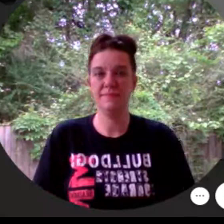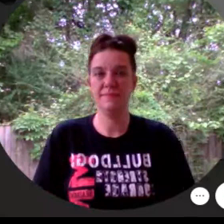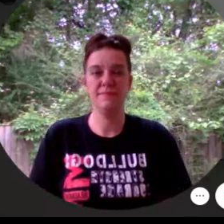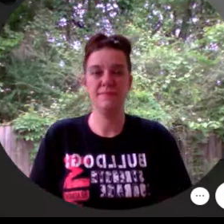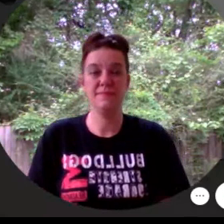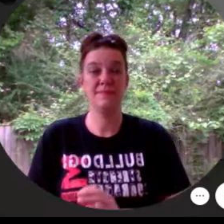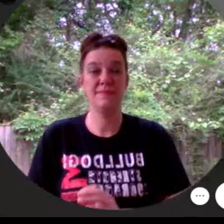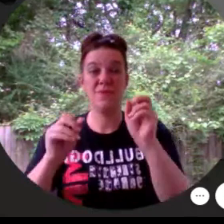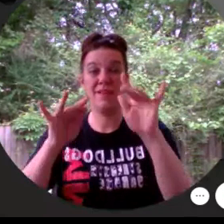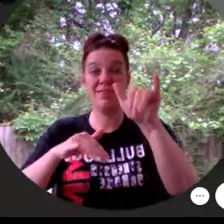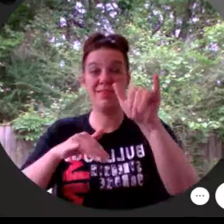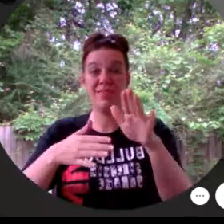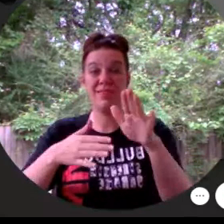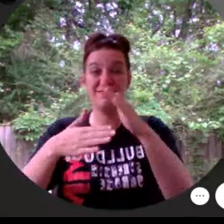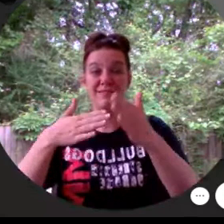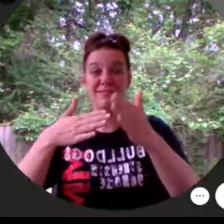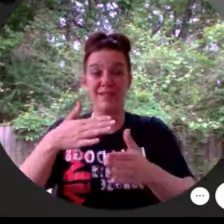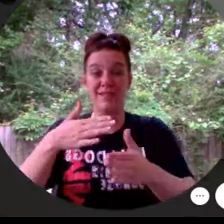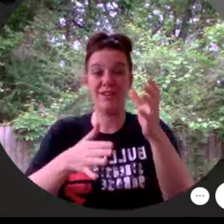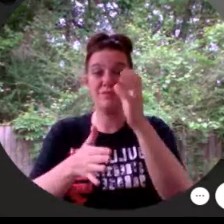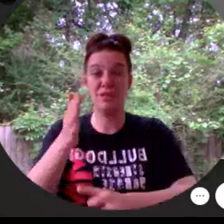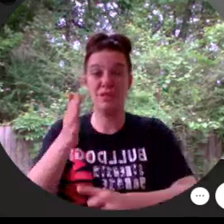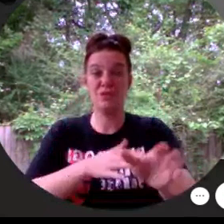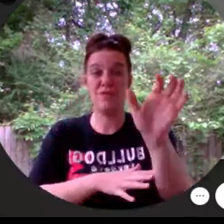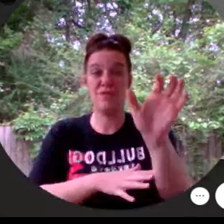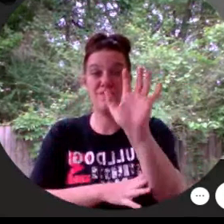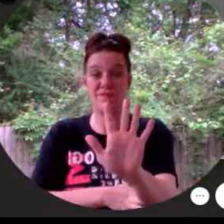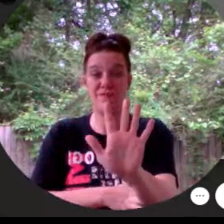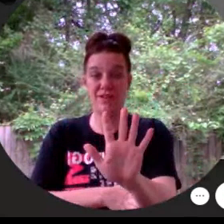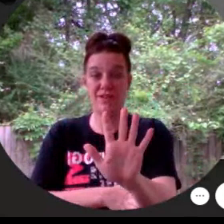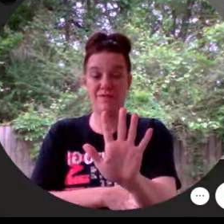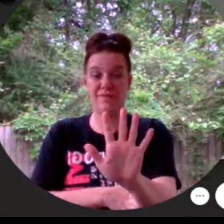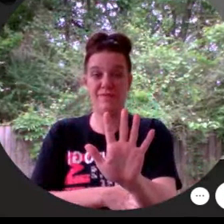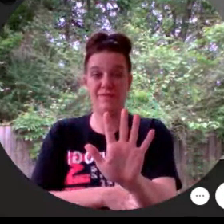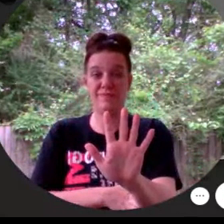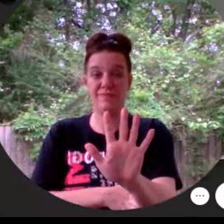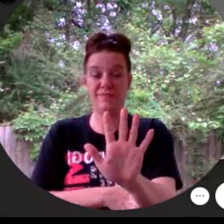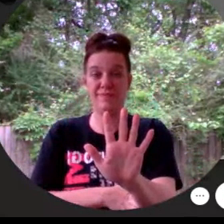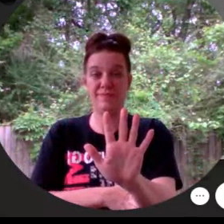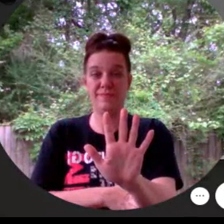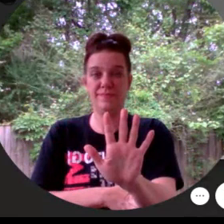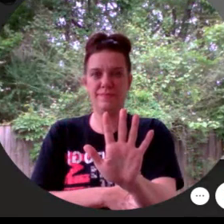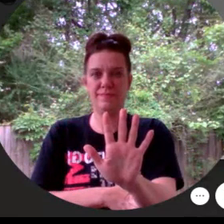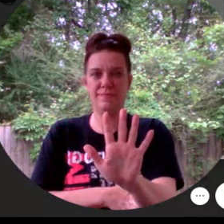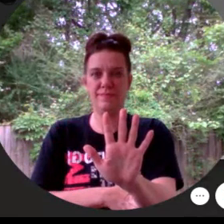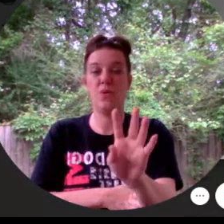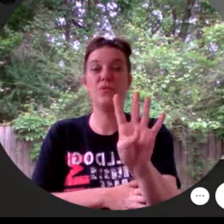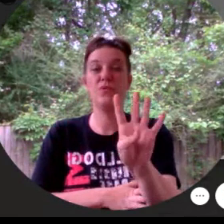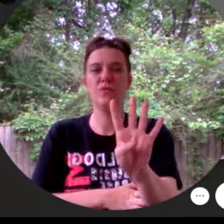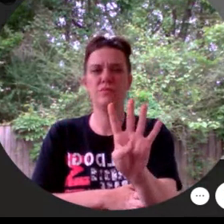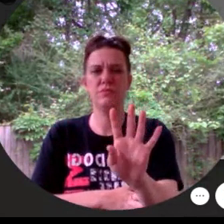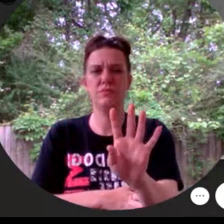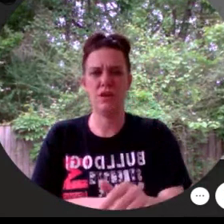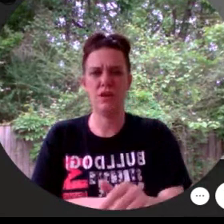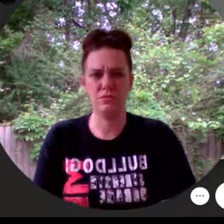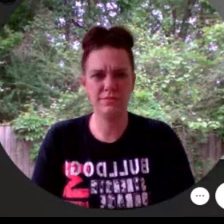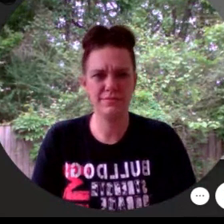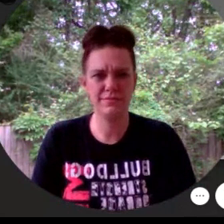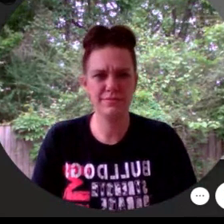that is the end of chapter 4.